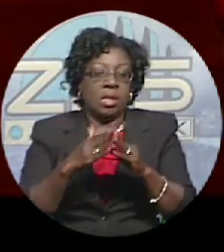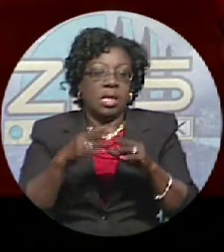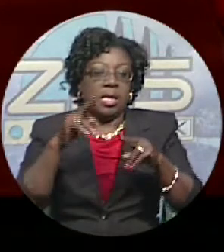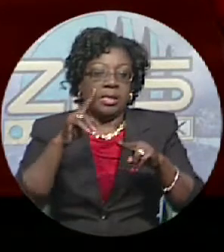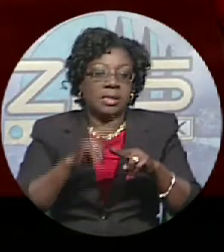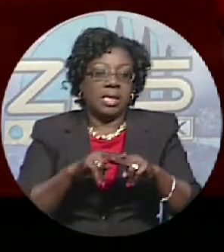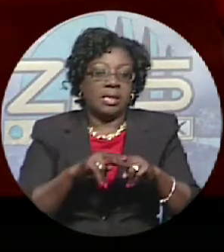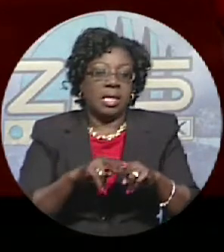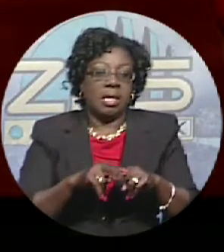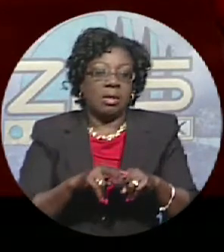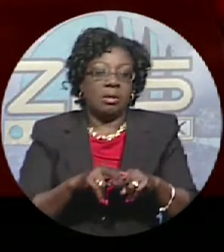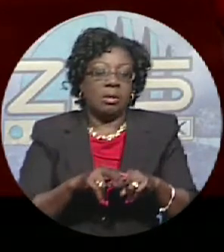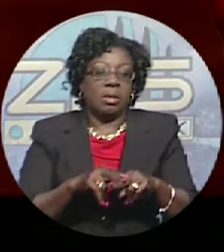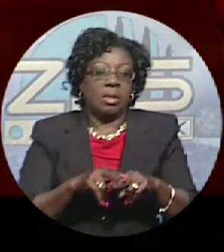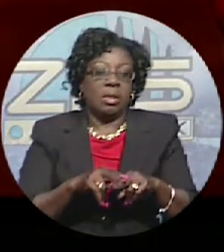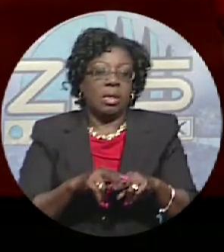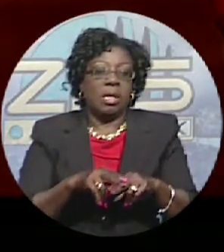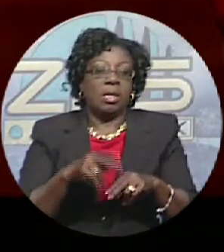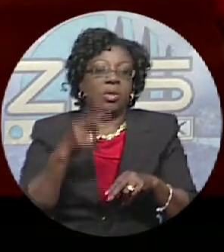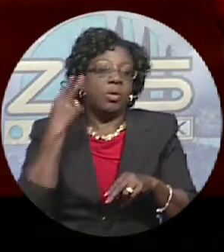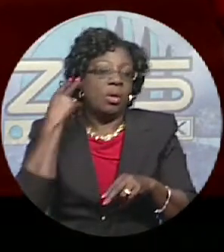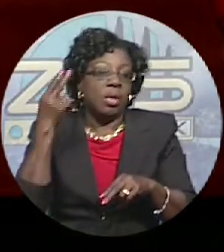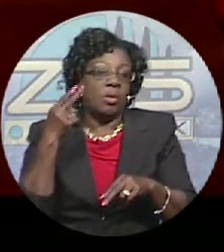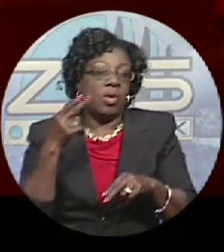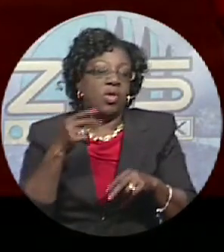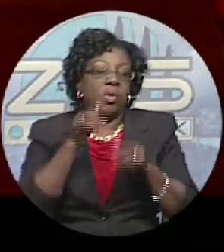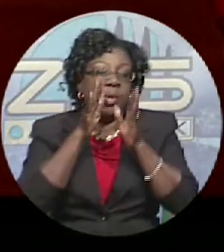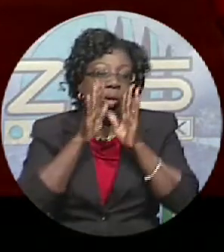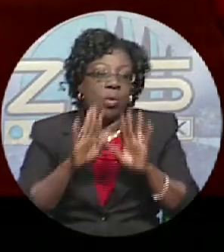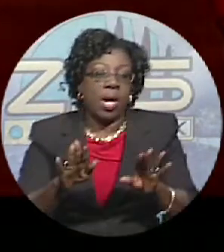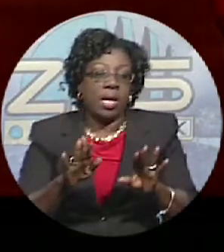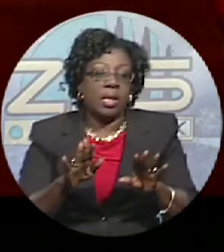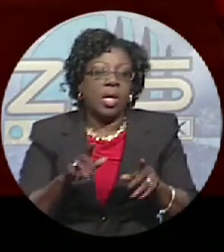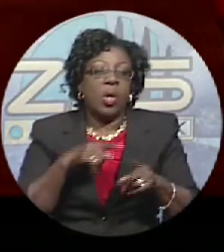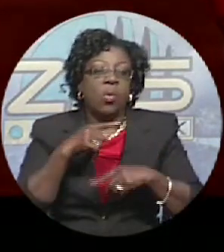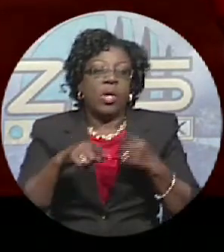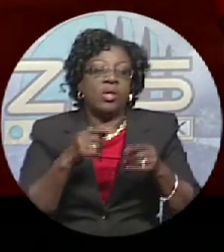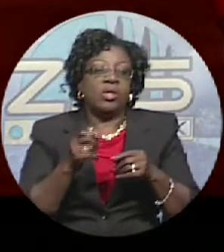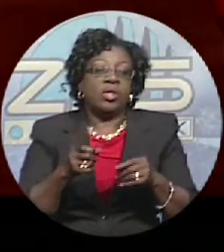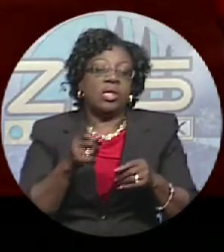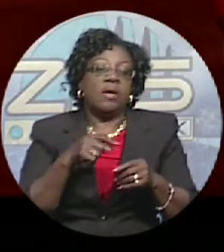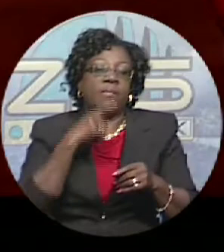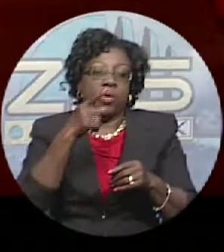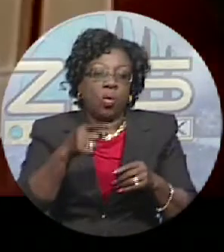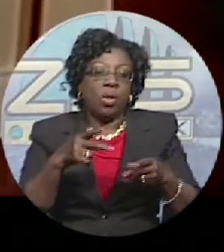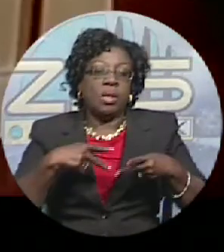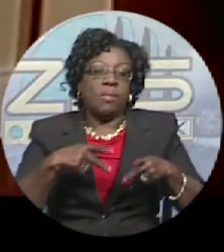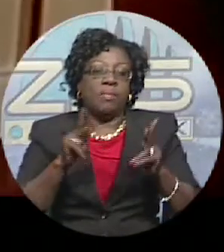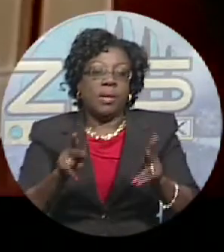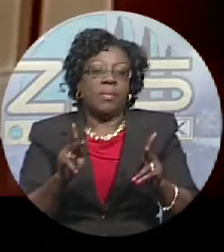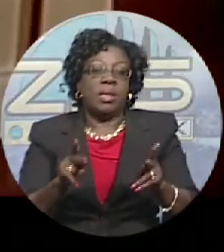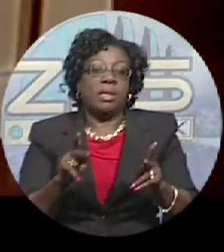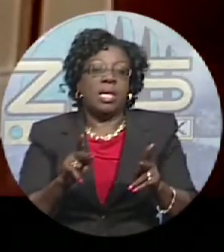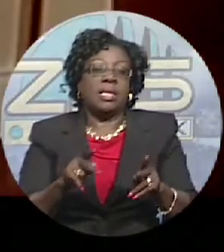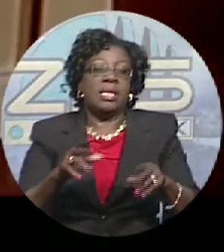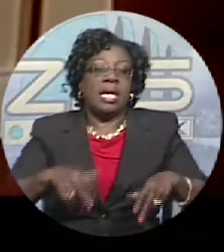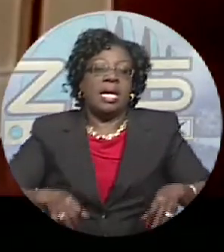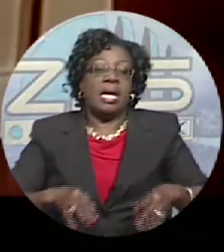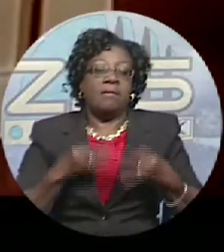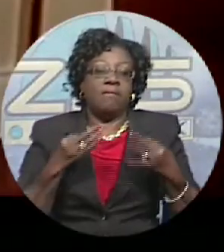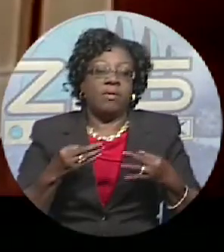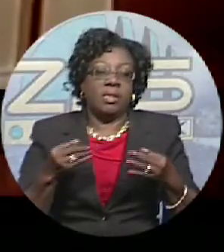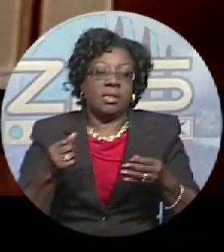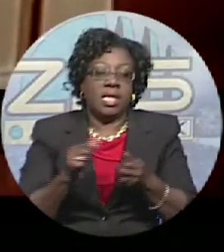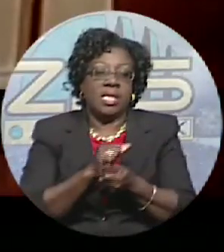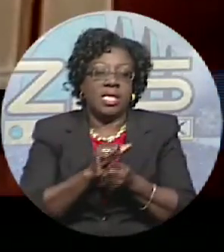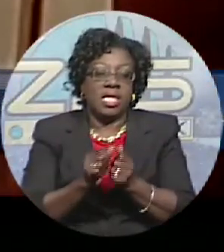So you're not going to bully me in here when you remain silent when you should have told the public that their life was at risk. The public is in possession of